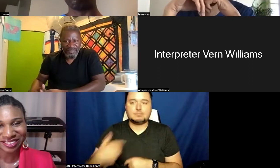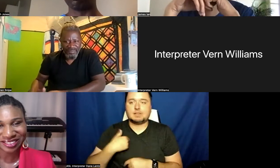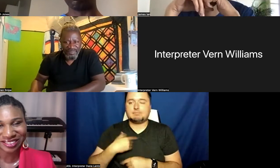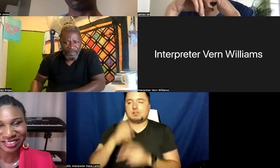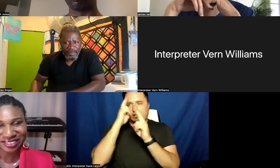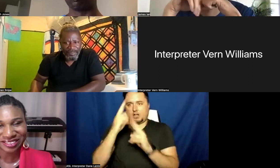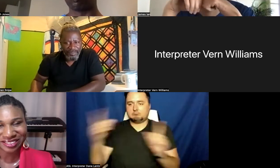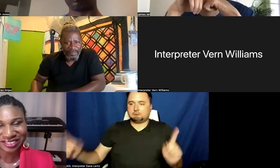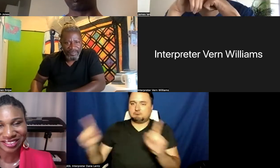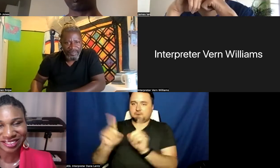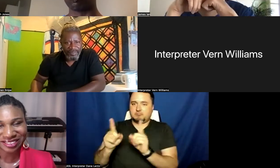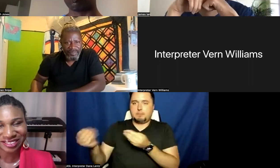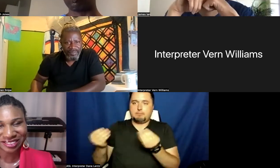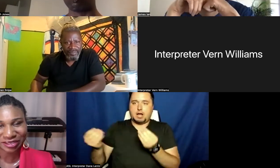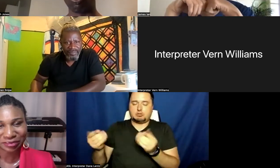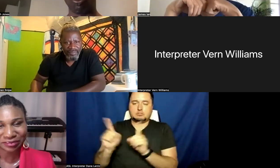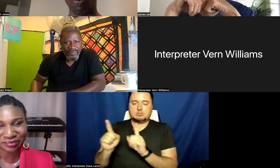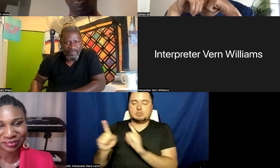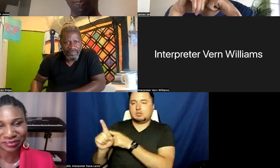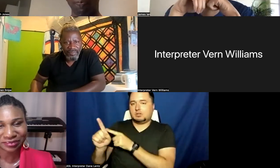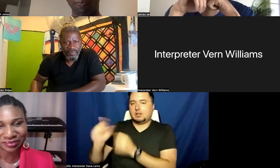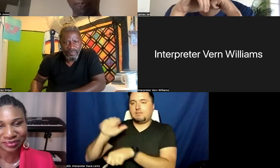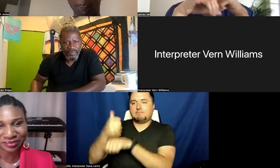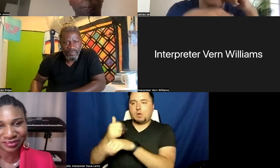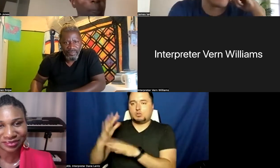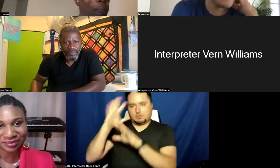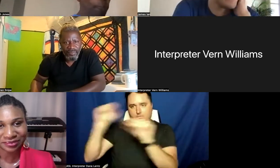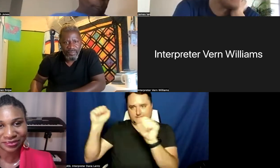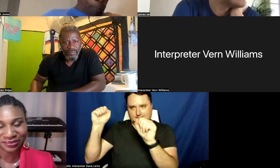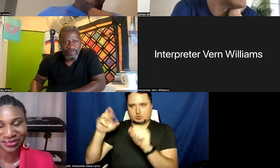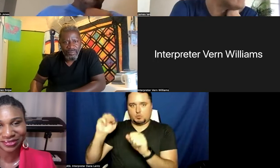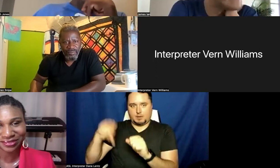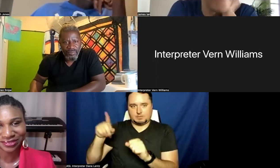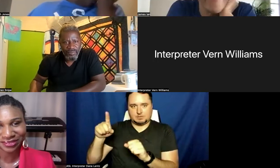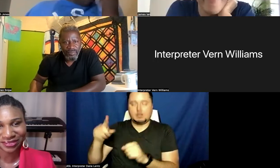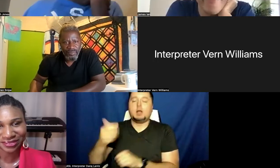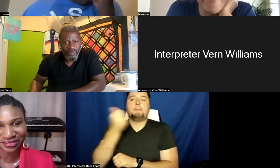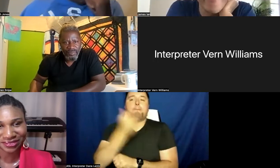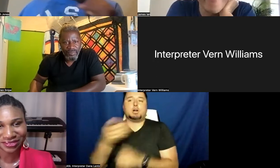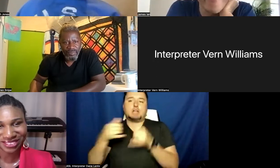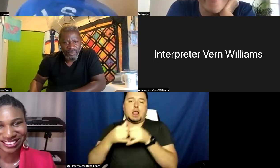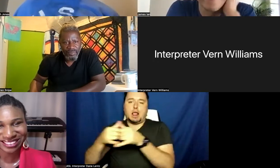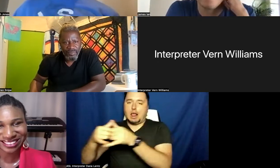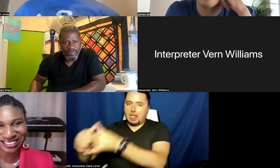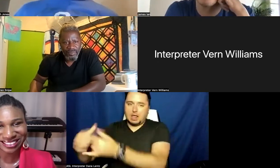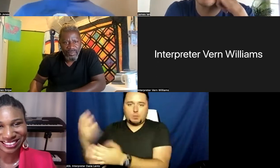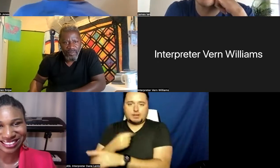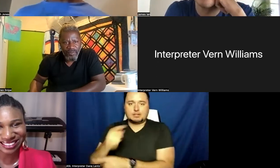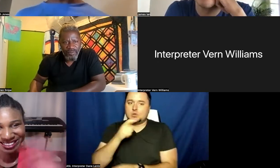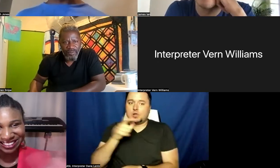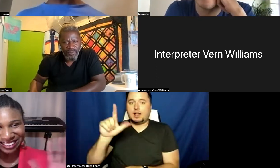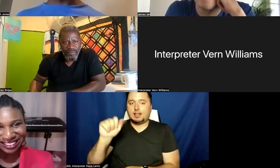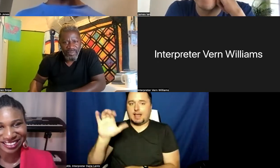this with the founder and president of RAMPD, multi-award winning recording artist Lachi. So